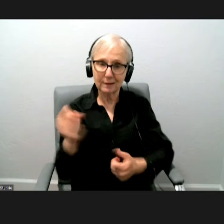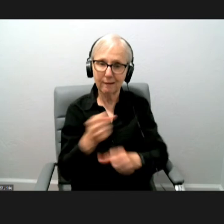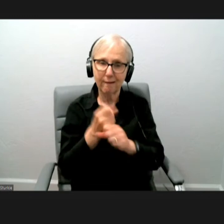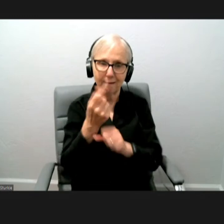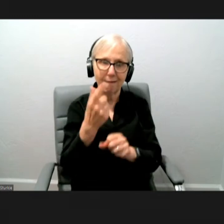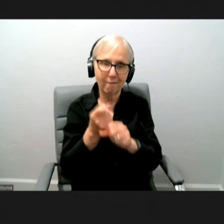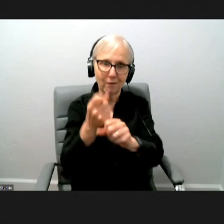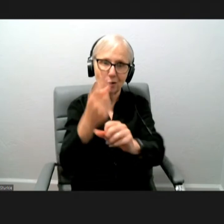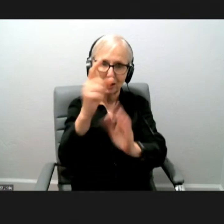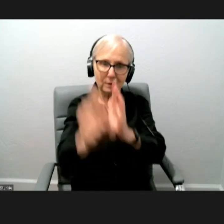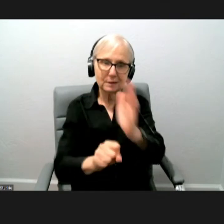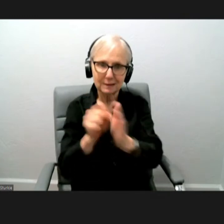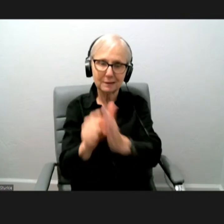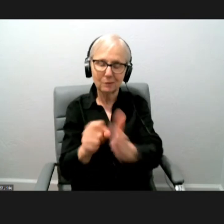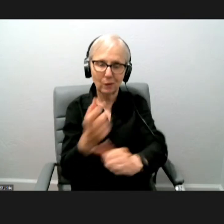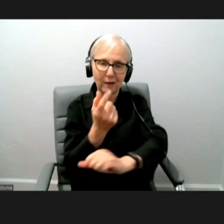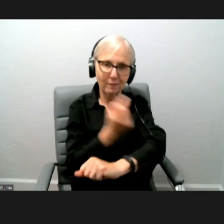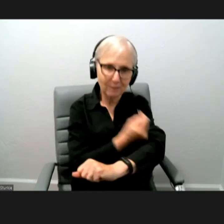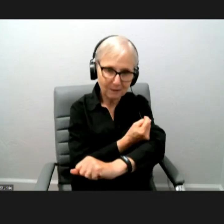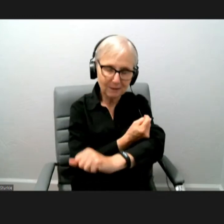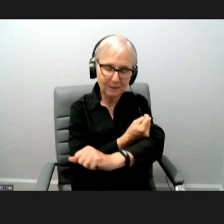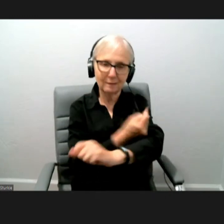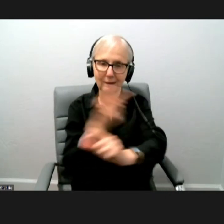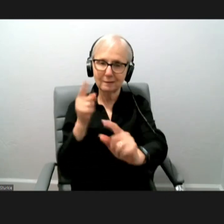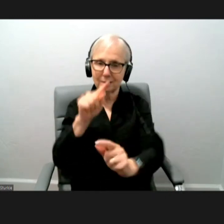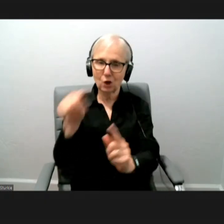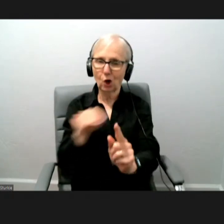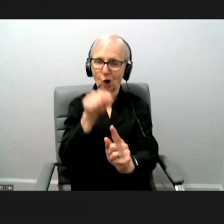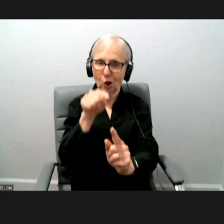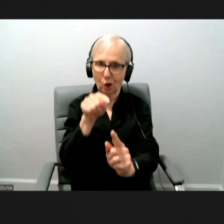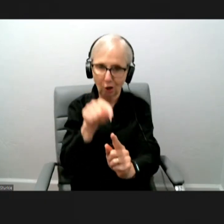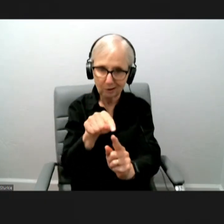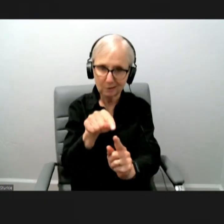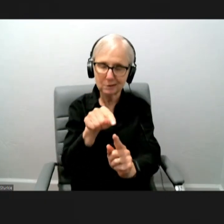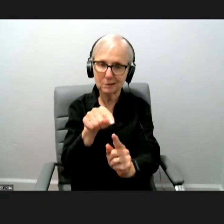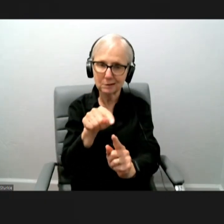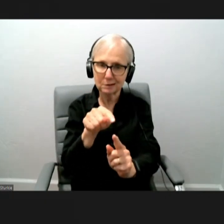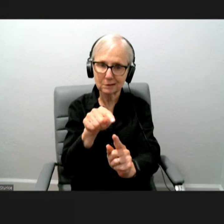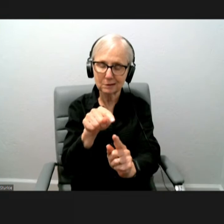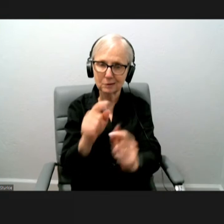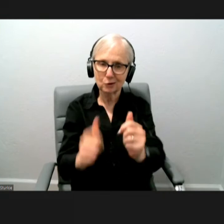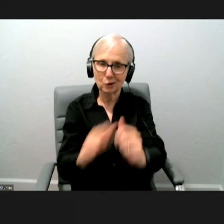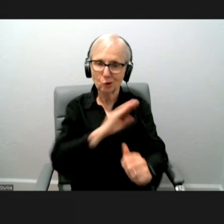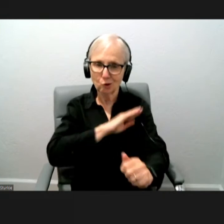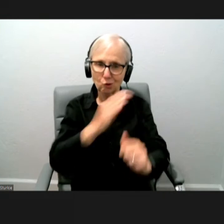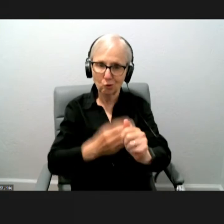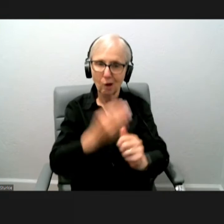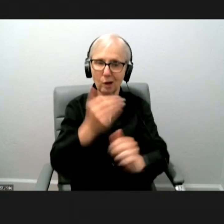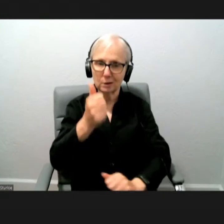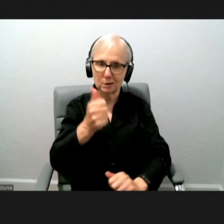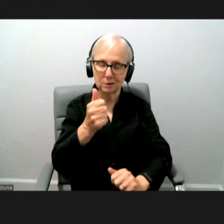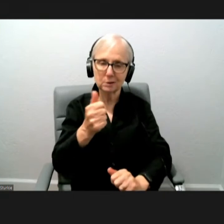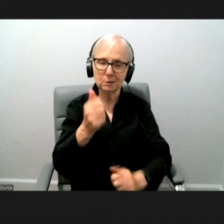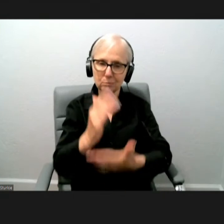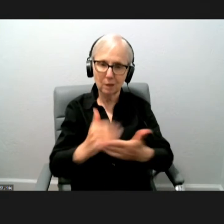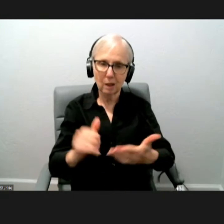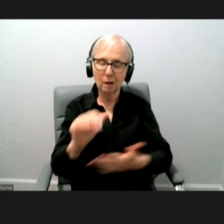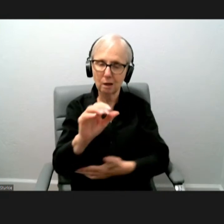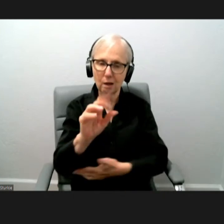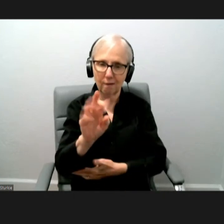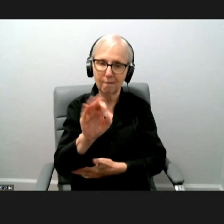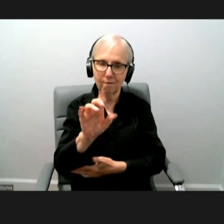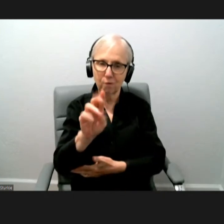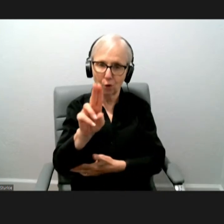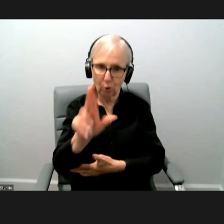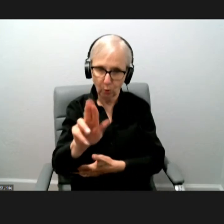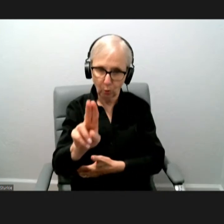have a vaccine that is tuned to what we predict to be the predominant strains. We do our best